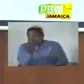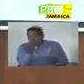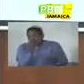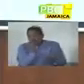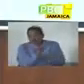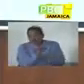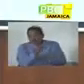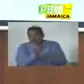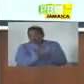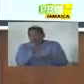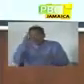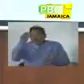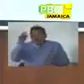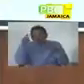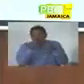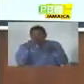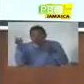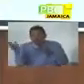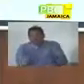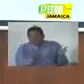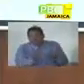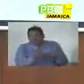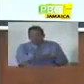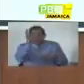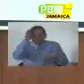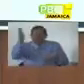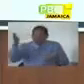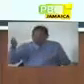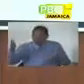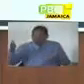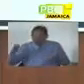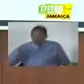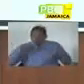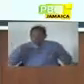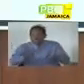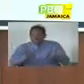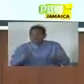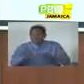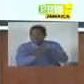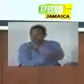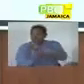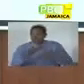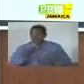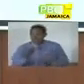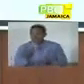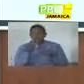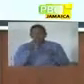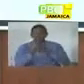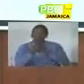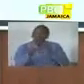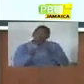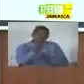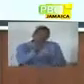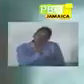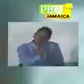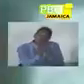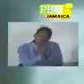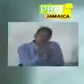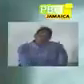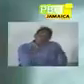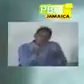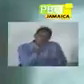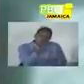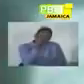some 30-point plan on how you will ever regain the confidence of the people. It's